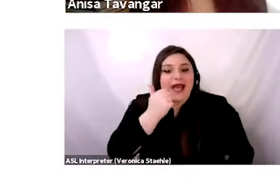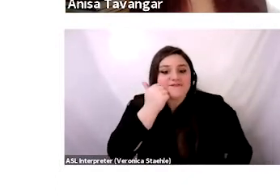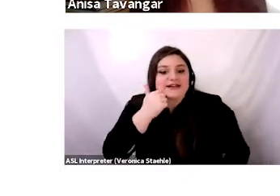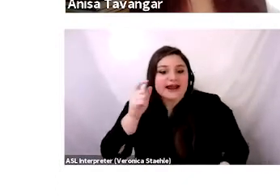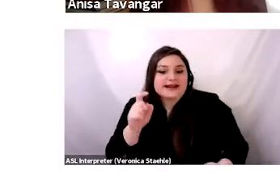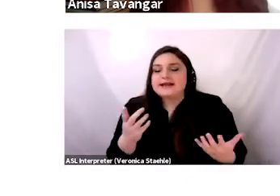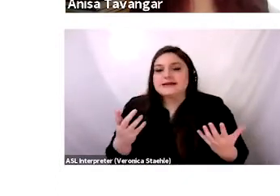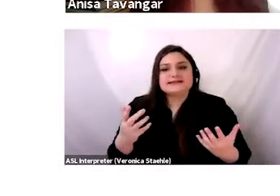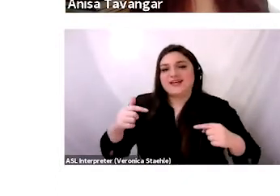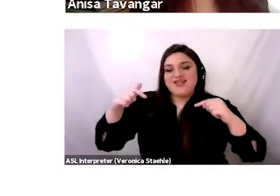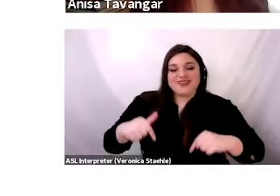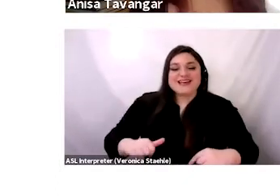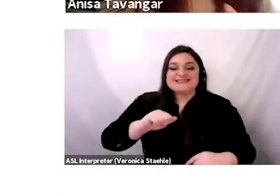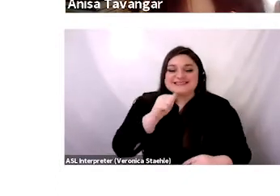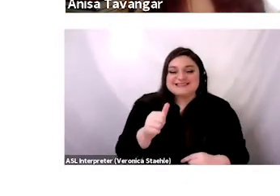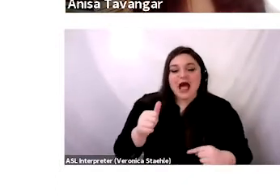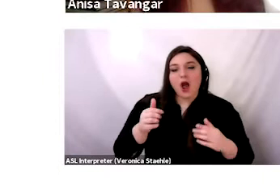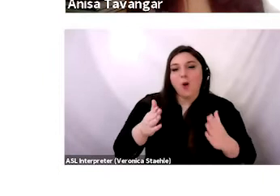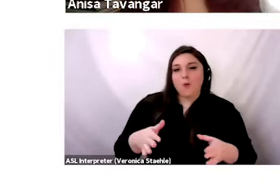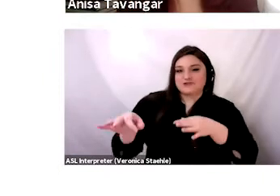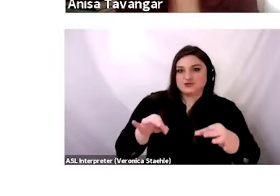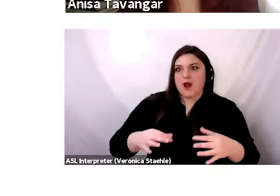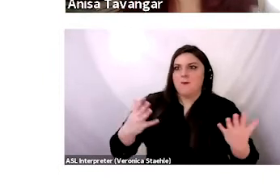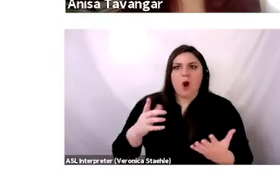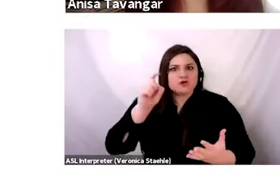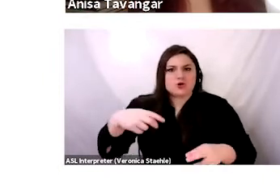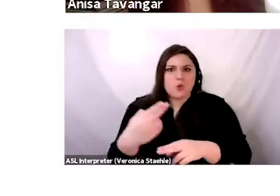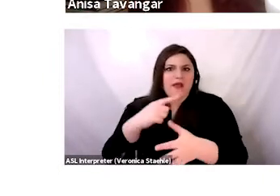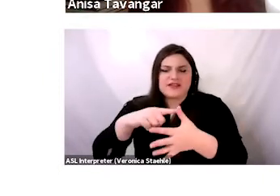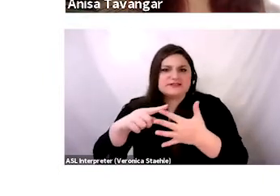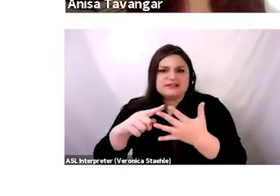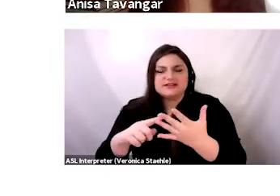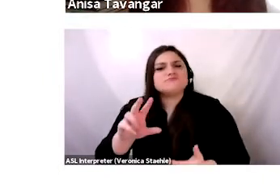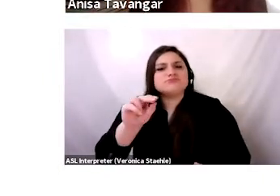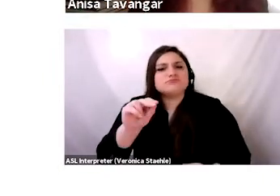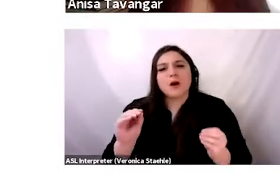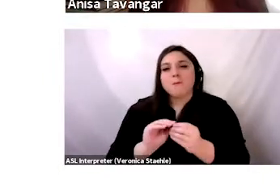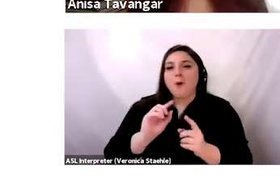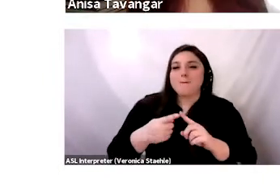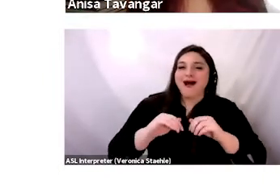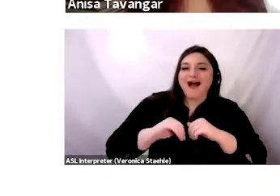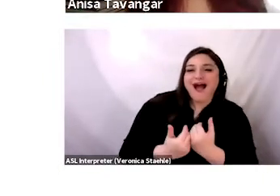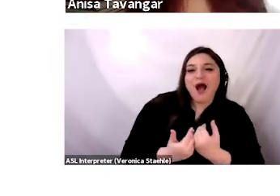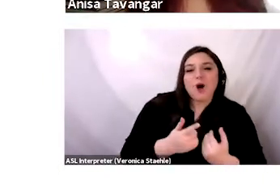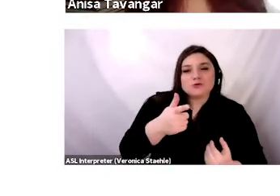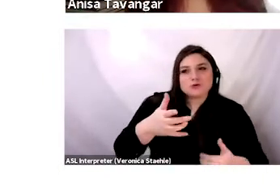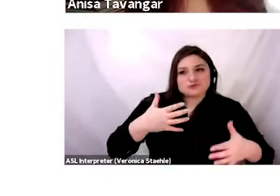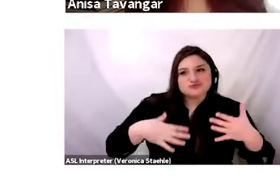not a setting where you are being told what to wear. It's more about how you wear it.